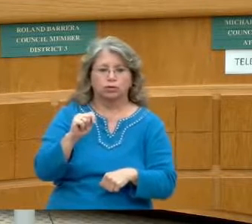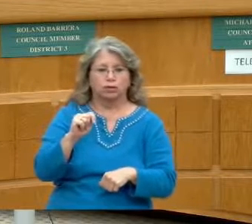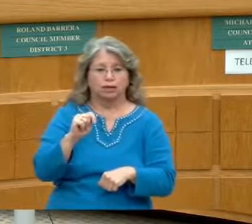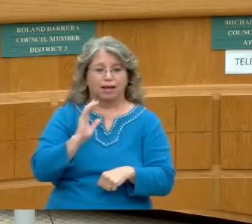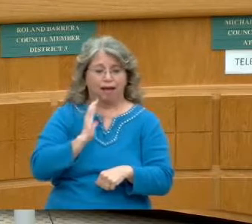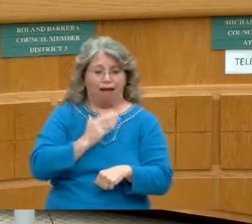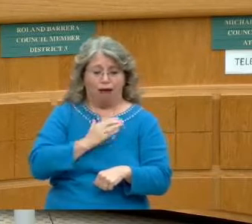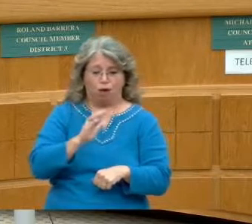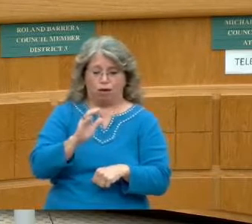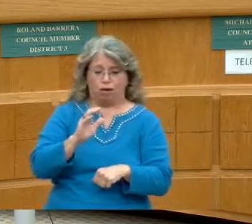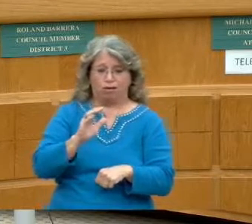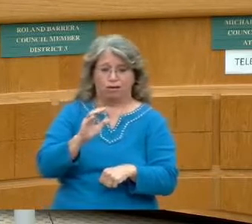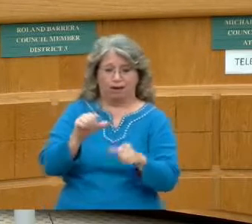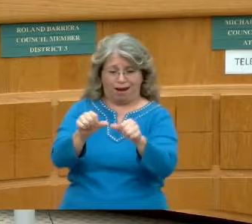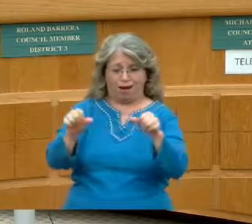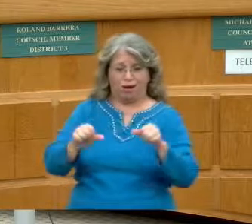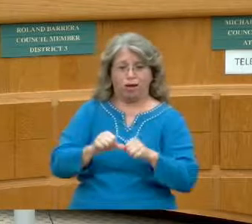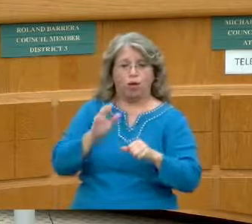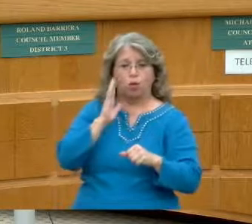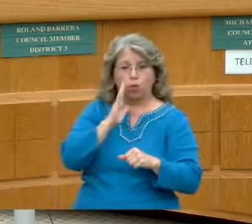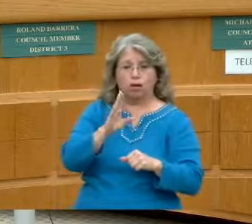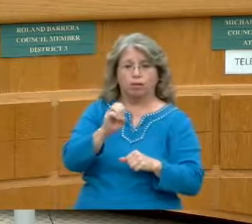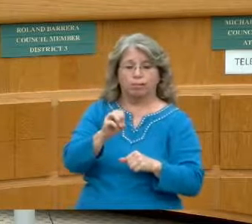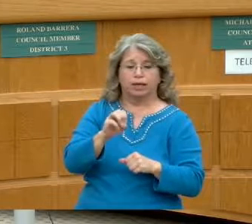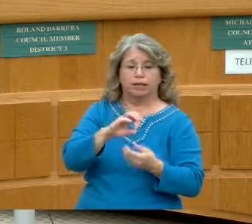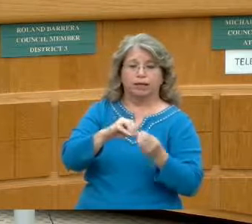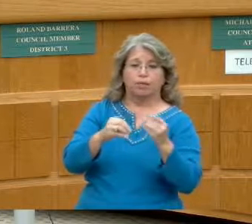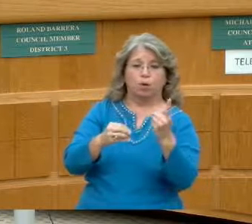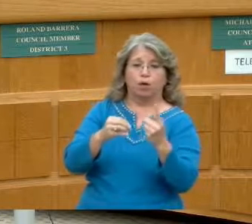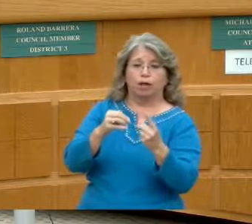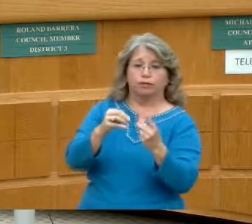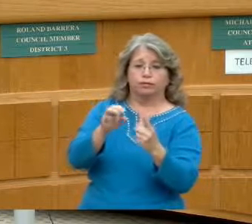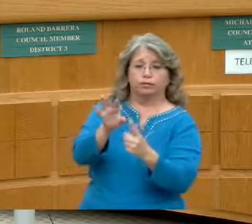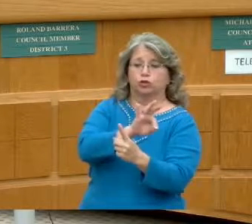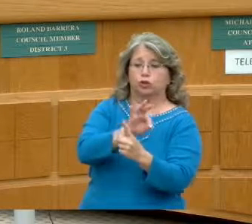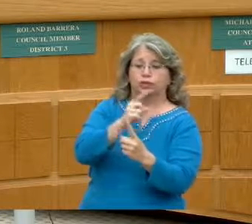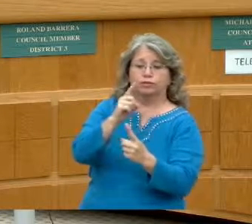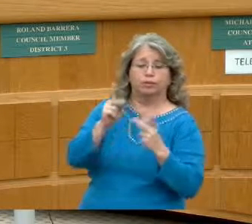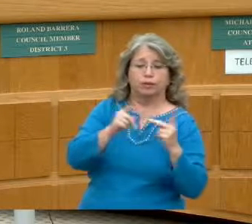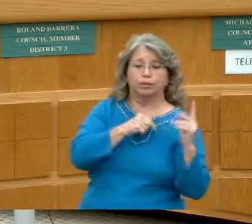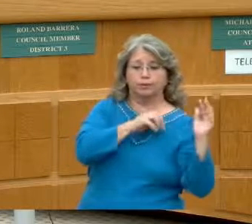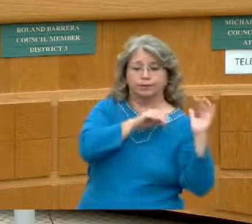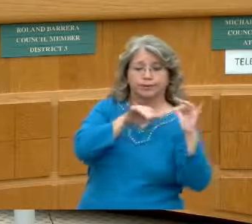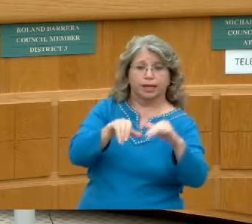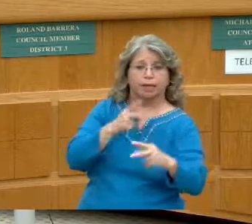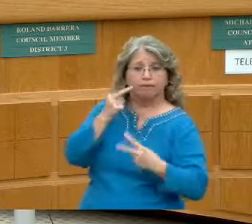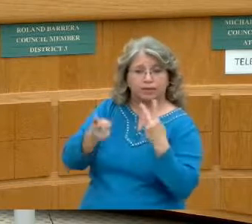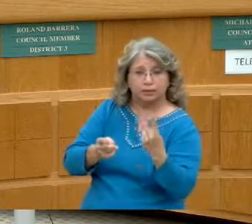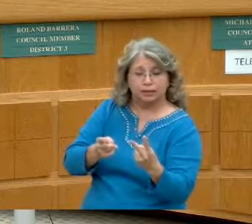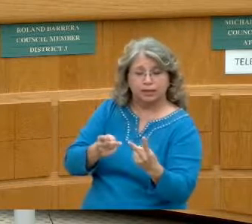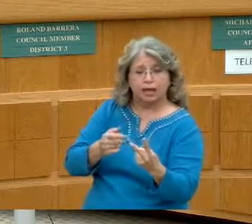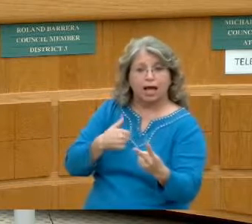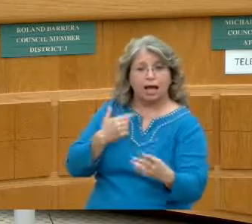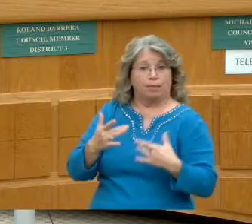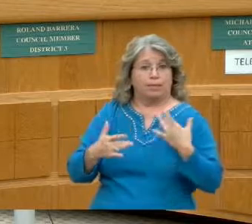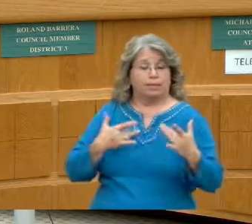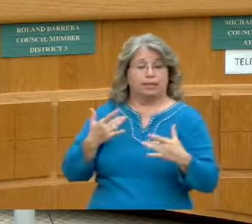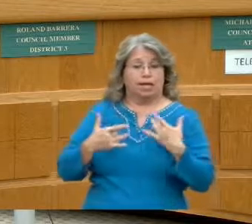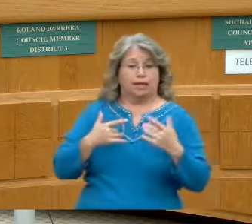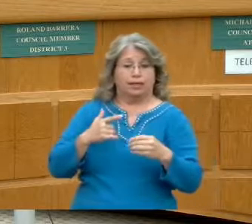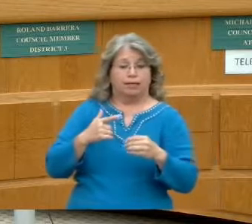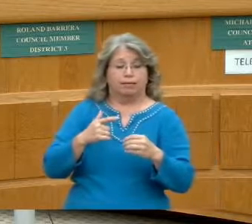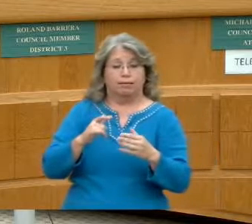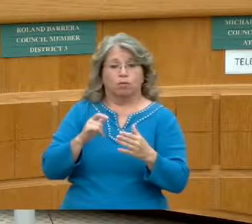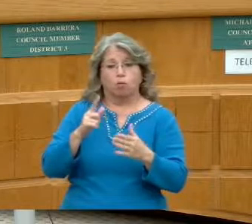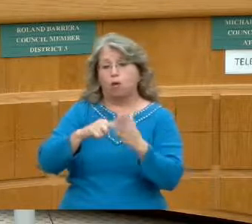a destination and the number one choice for many, many people. And I'm excited about the prospects for our economic